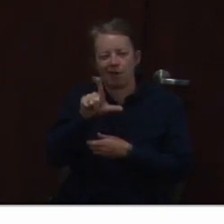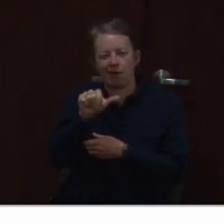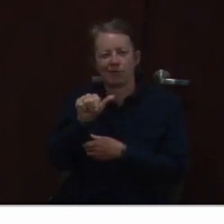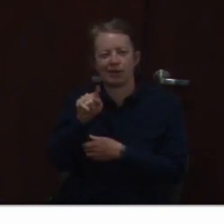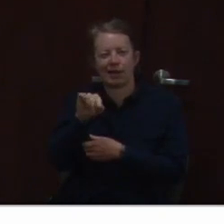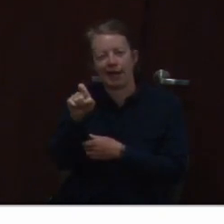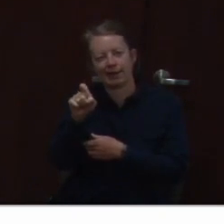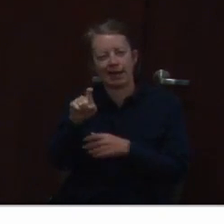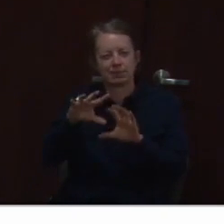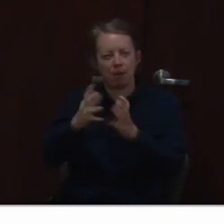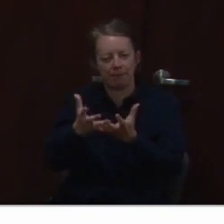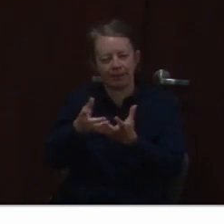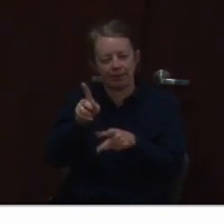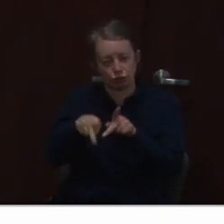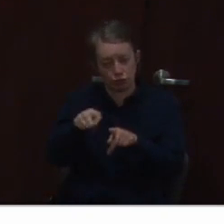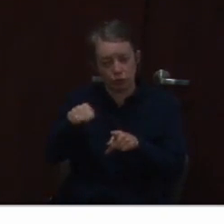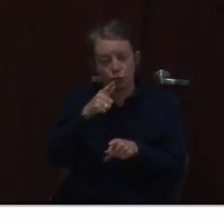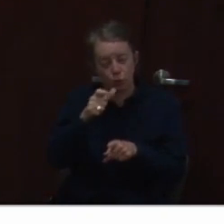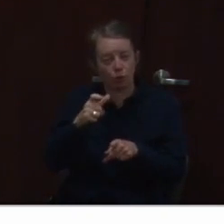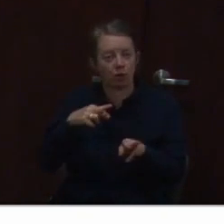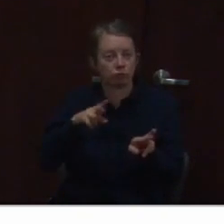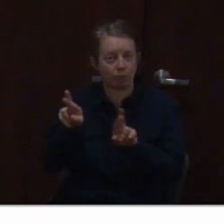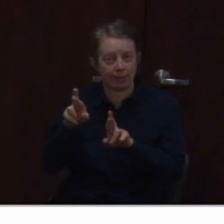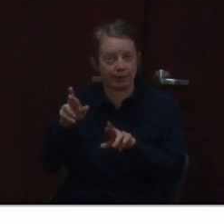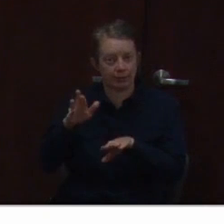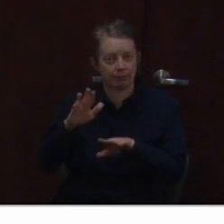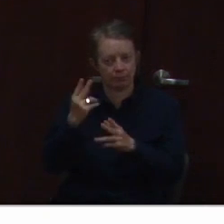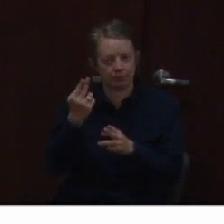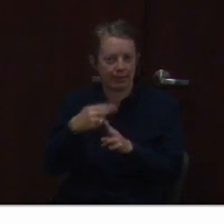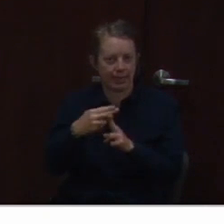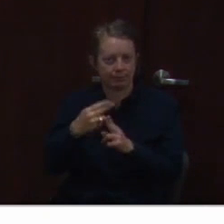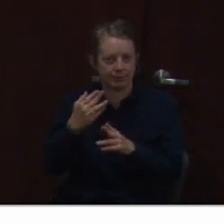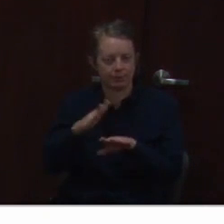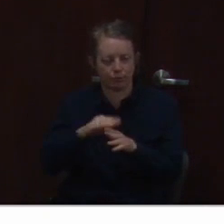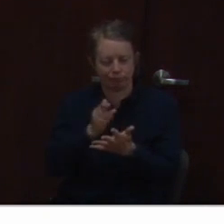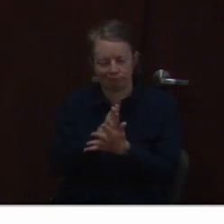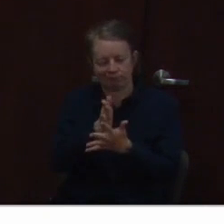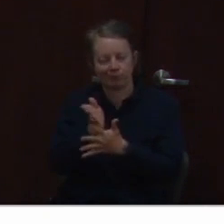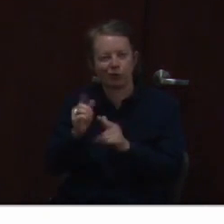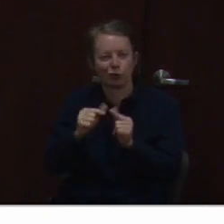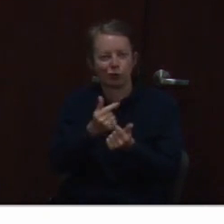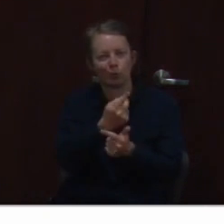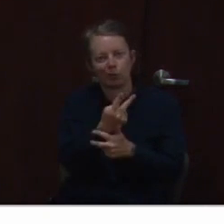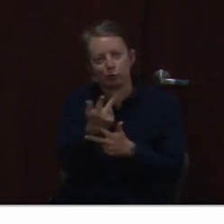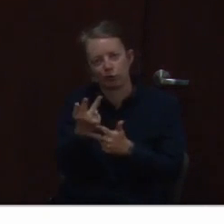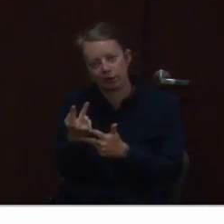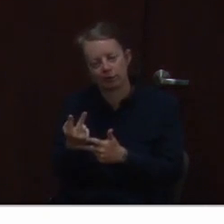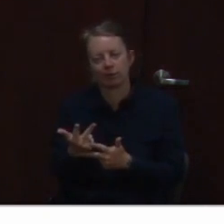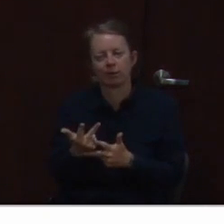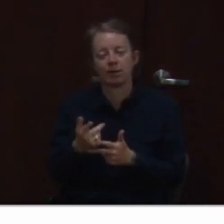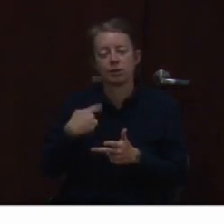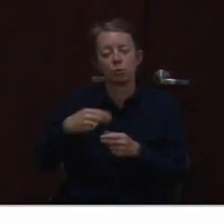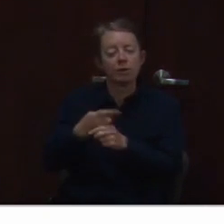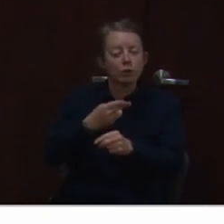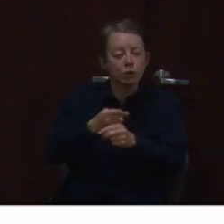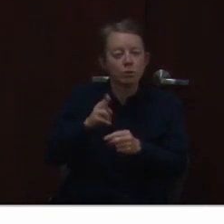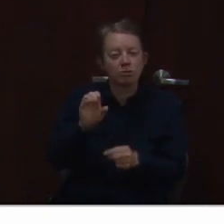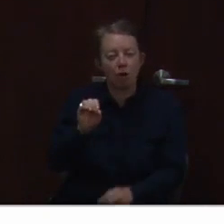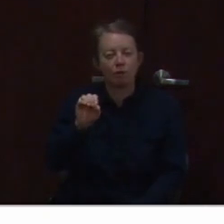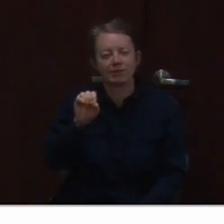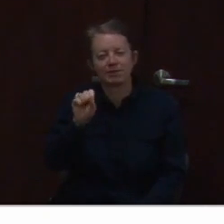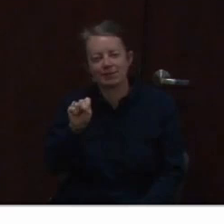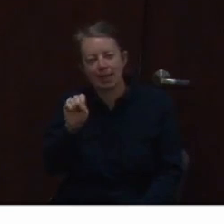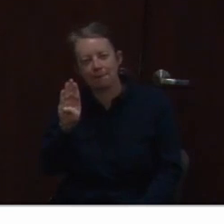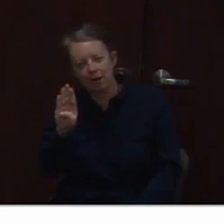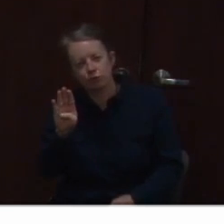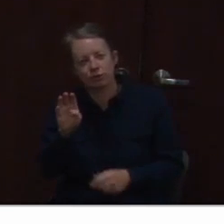population who are eligible. And when we use the Office of State Budget and Management demography estimates,